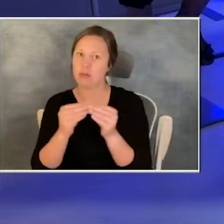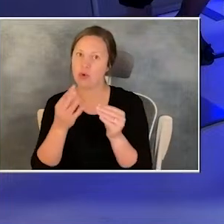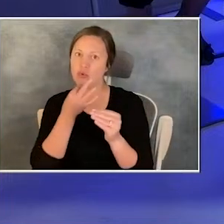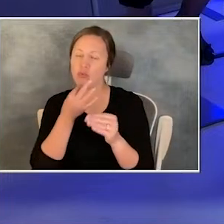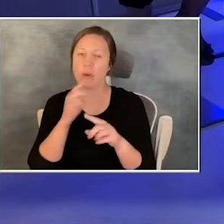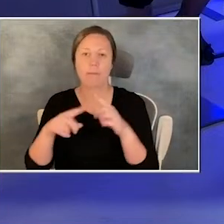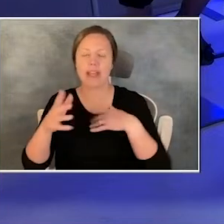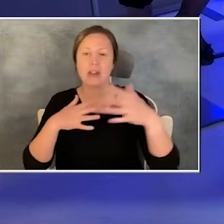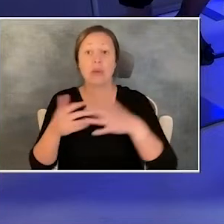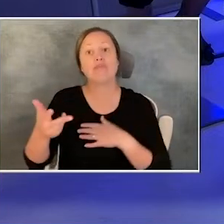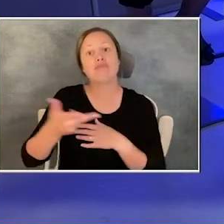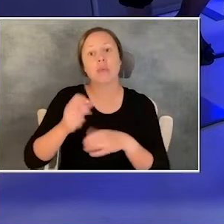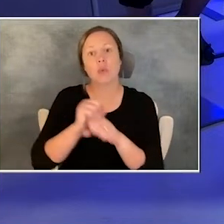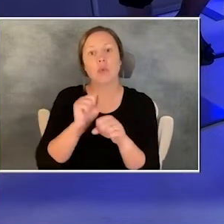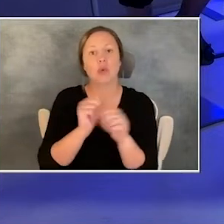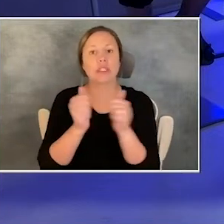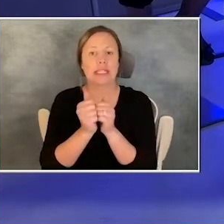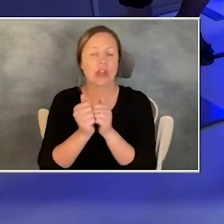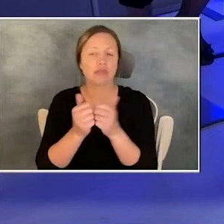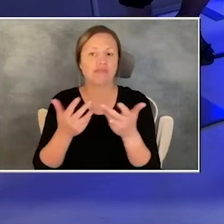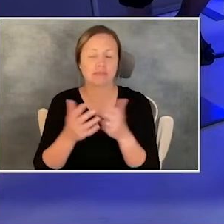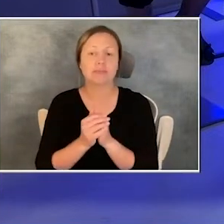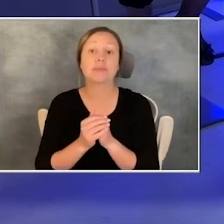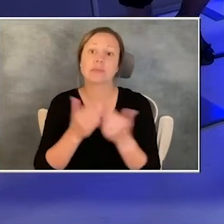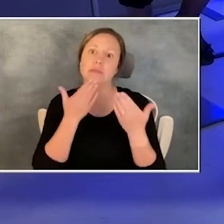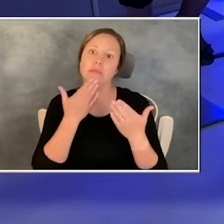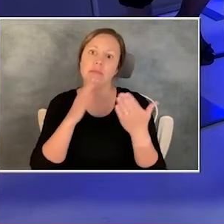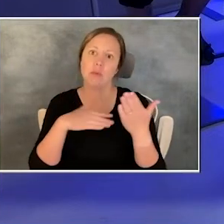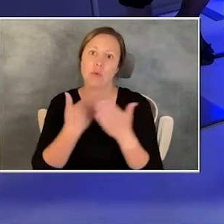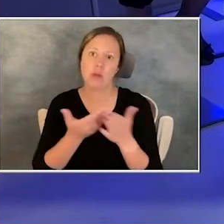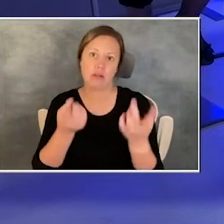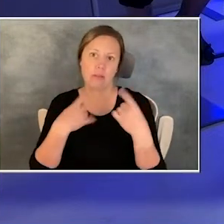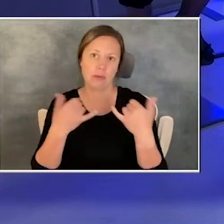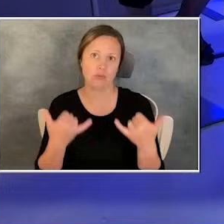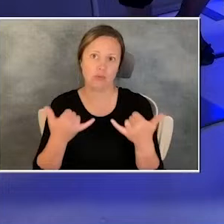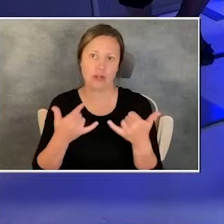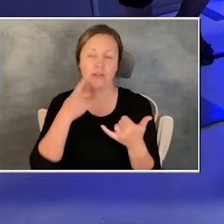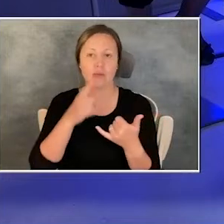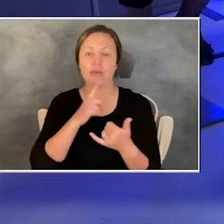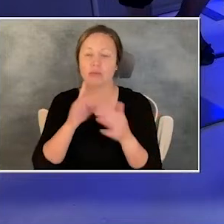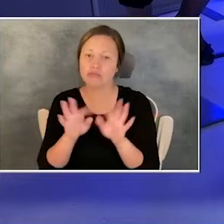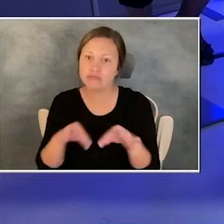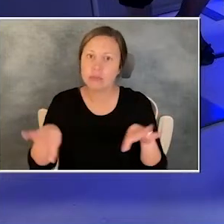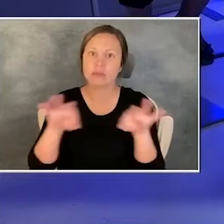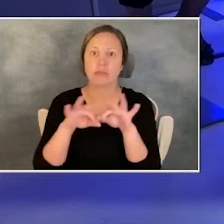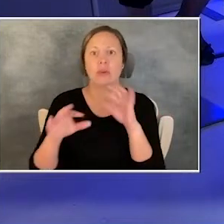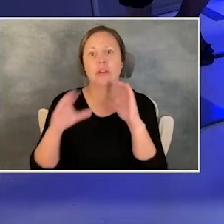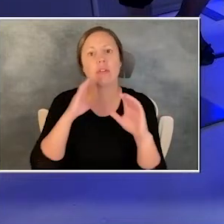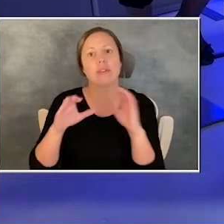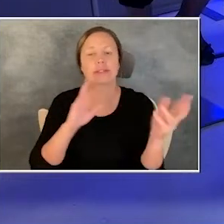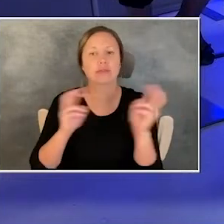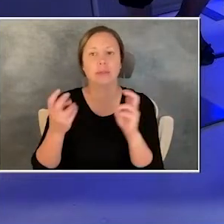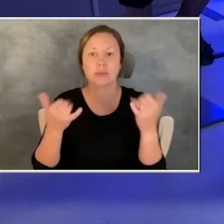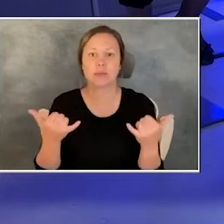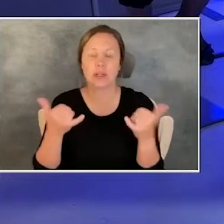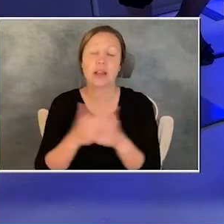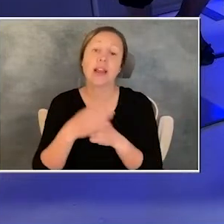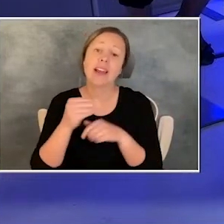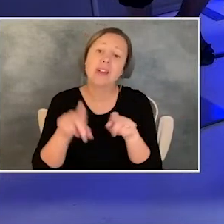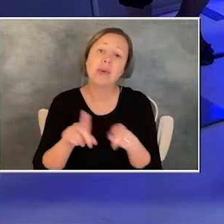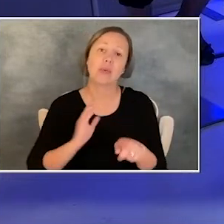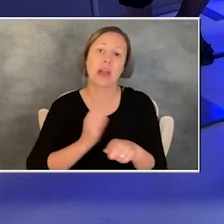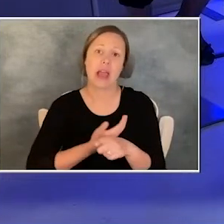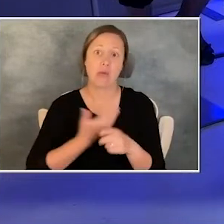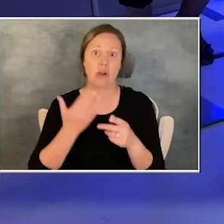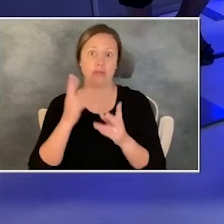and we'll tell you how. So thank you all for being here with us for this really important conversation. And to our viewers, start thinking of questions,